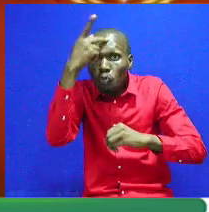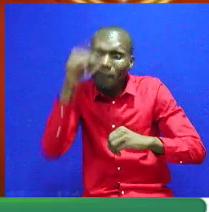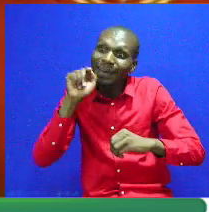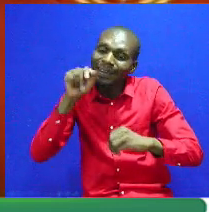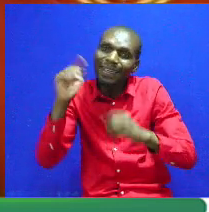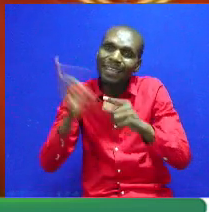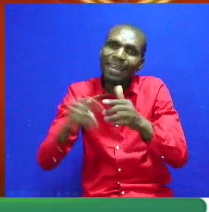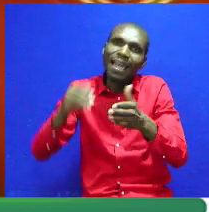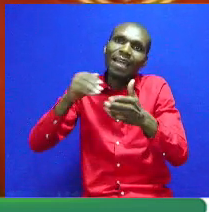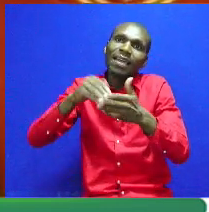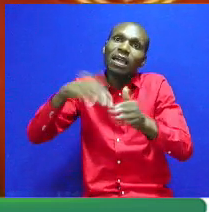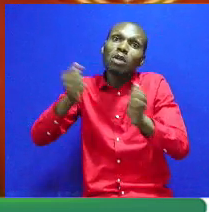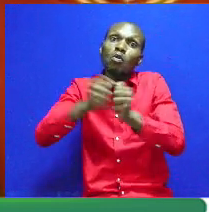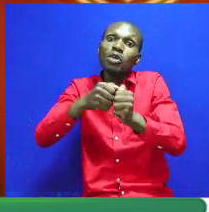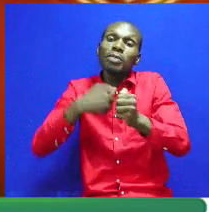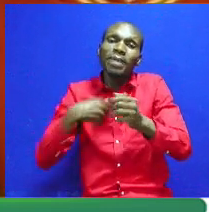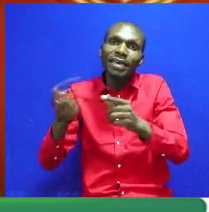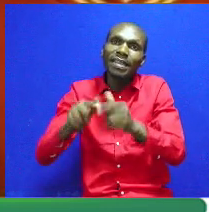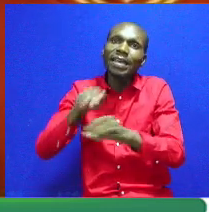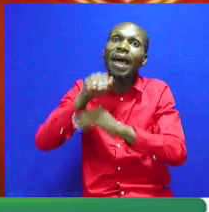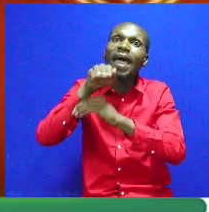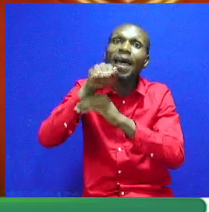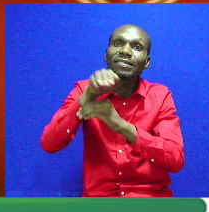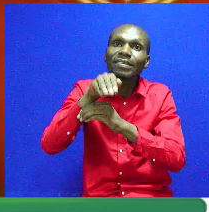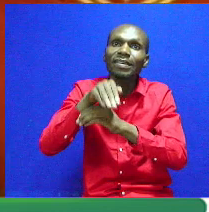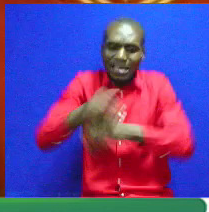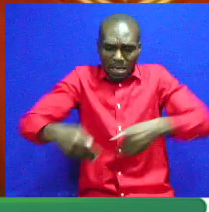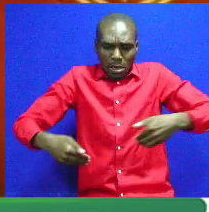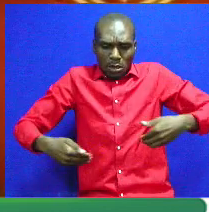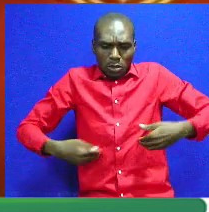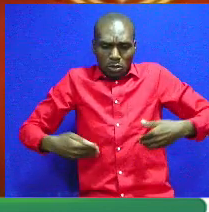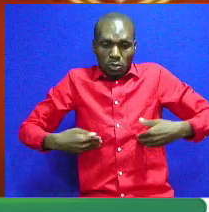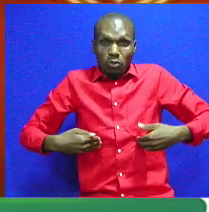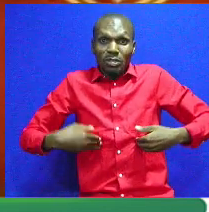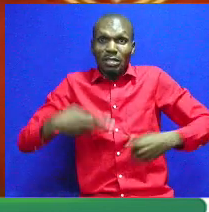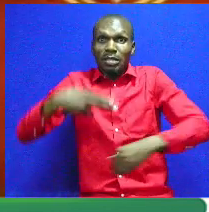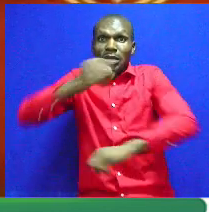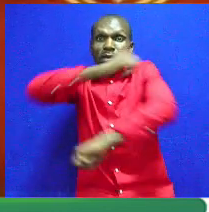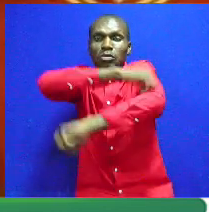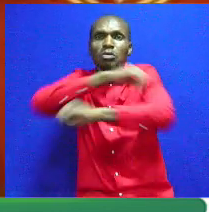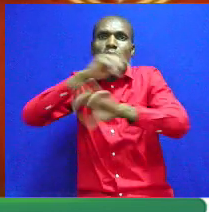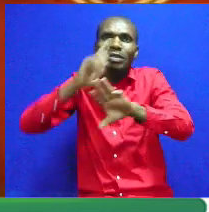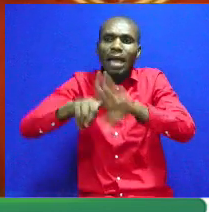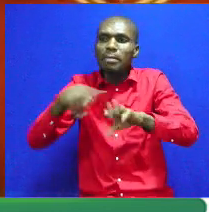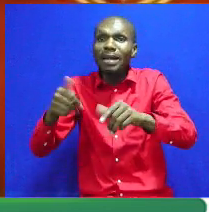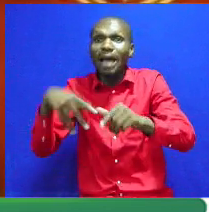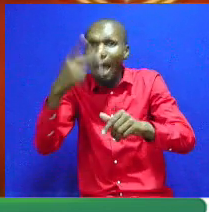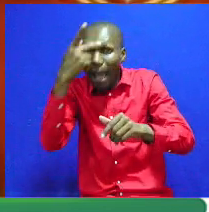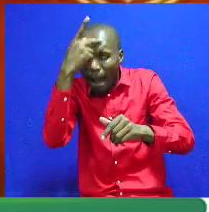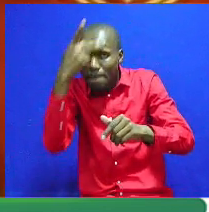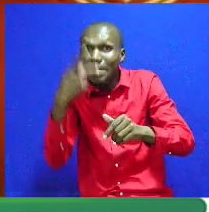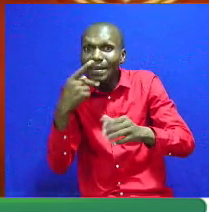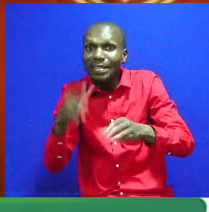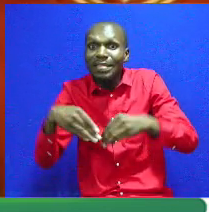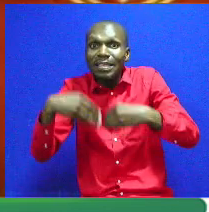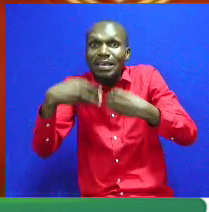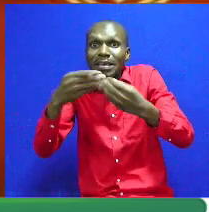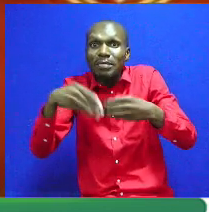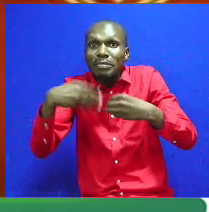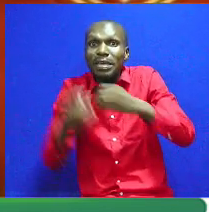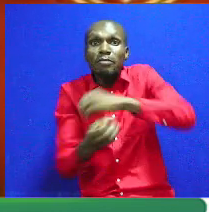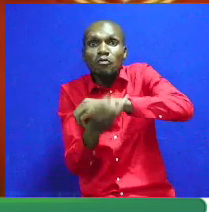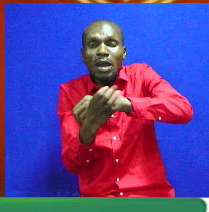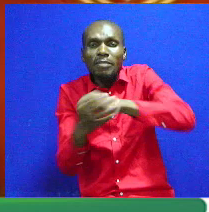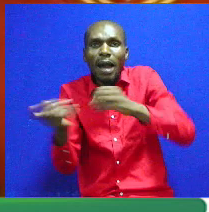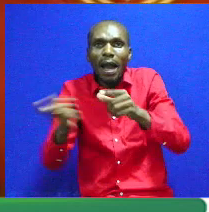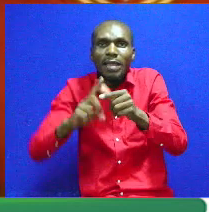would also request the young people in secondary schools that sometimes parents also give their parental guidance have